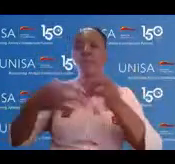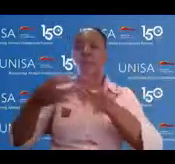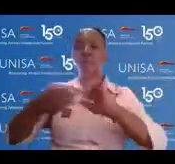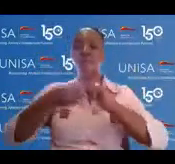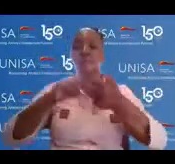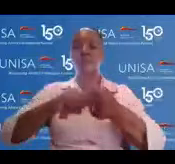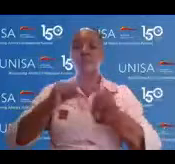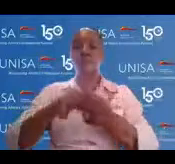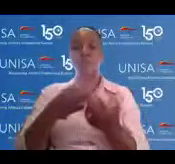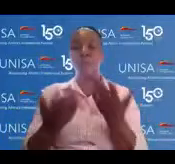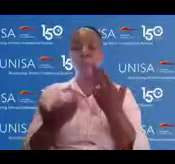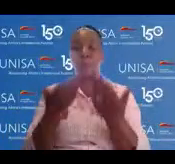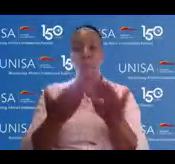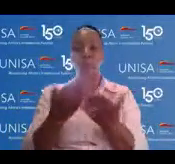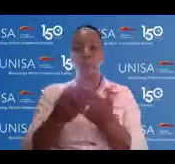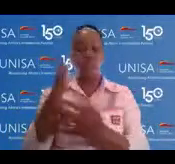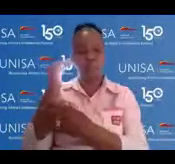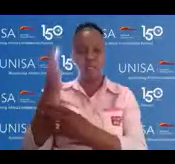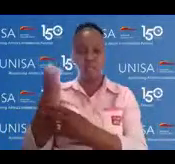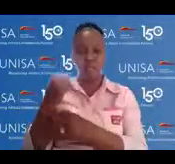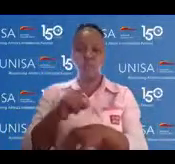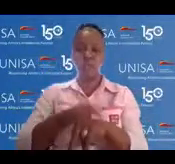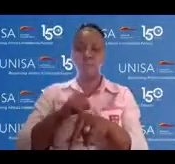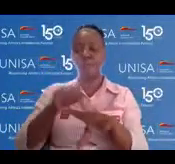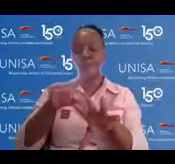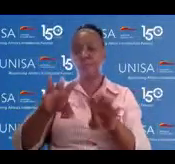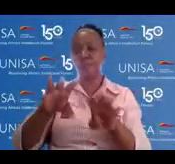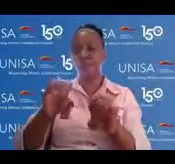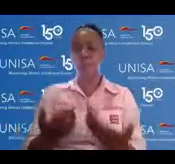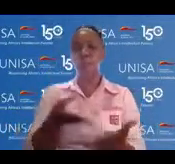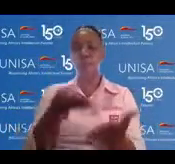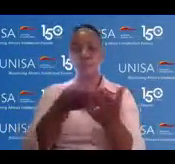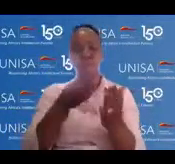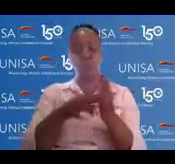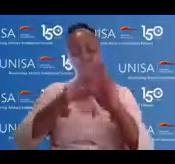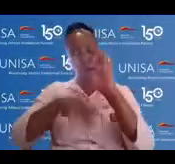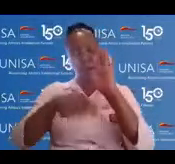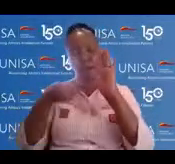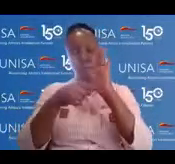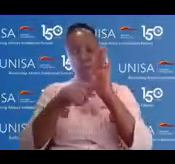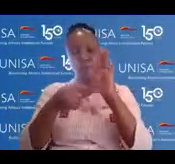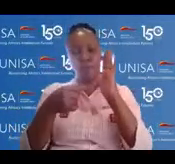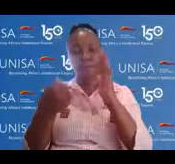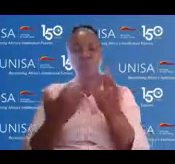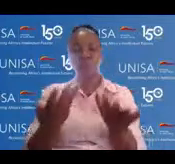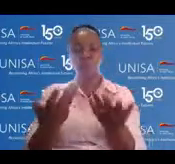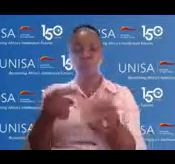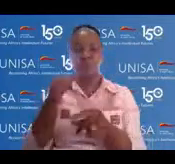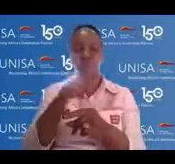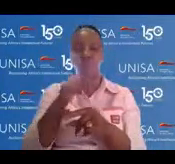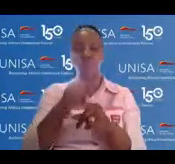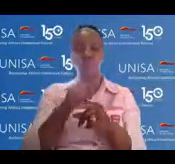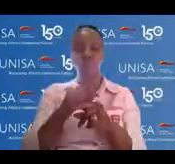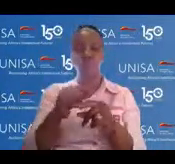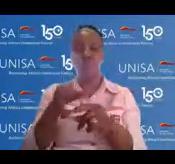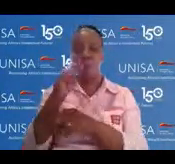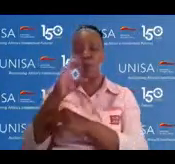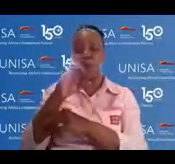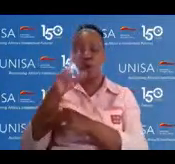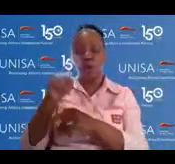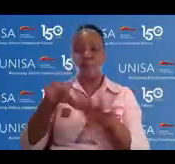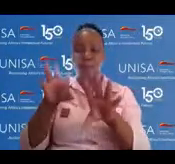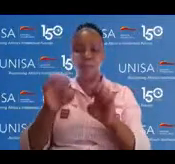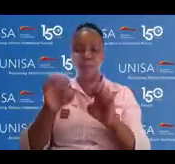be experiencing. And then also here at the bottom, you will see there is a mock exam that I highly want